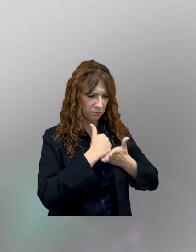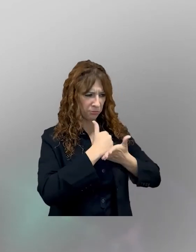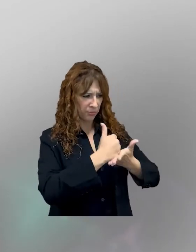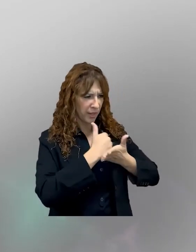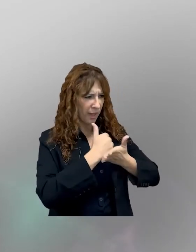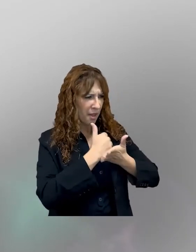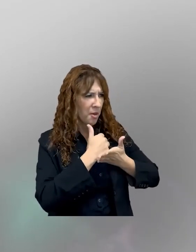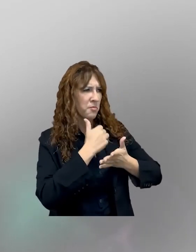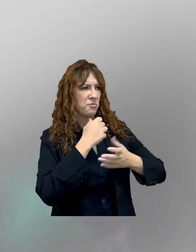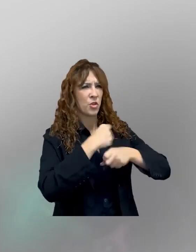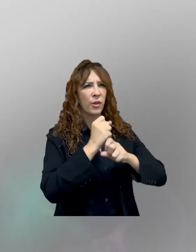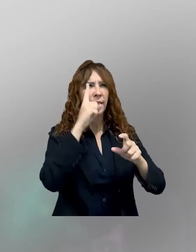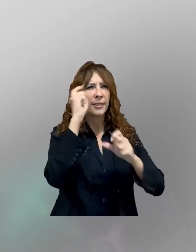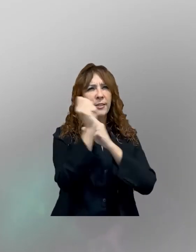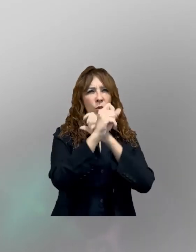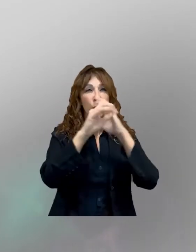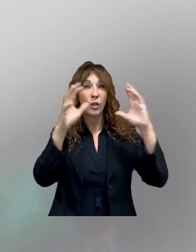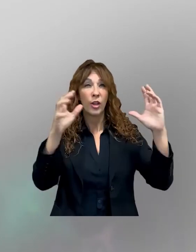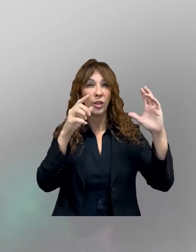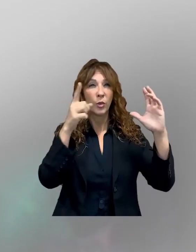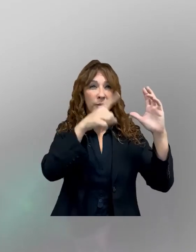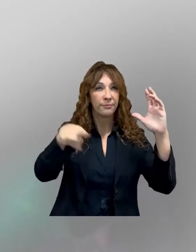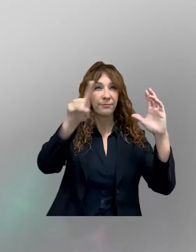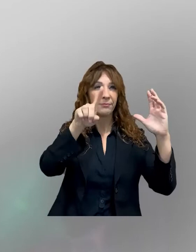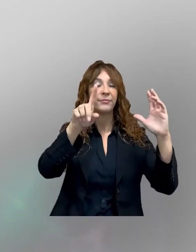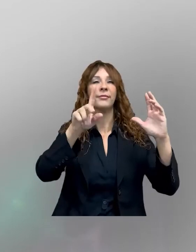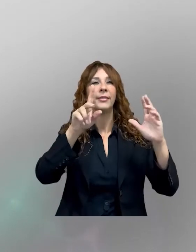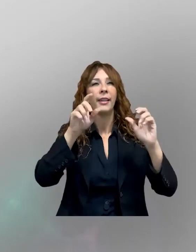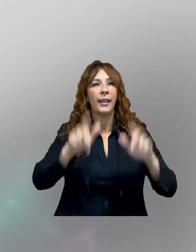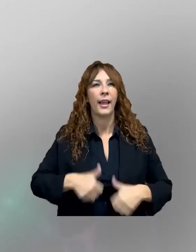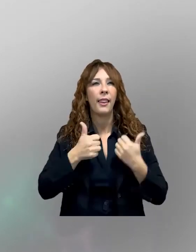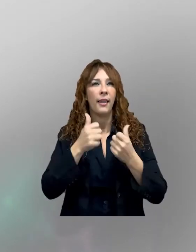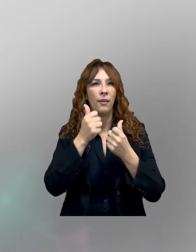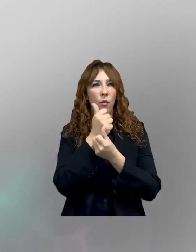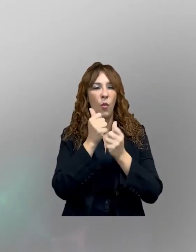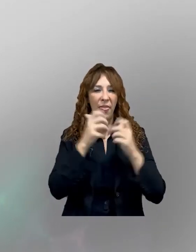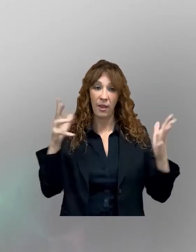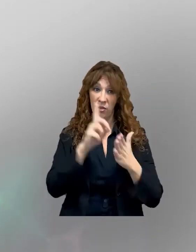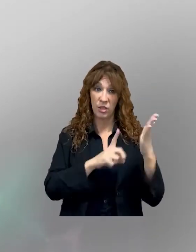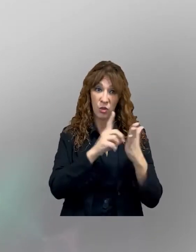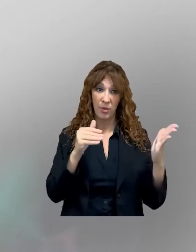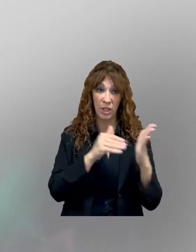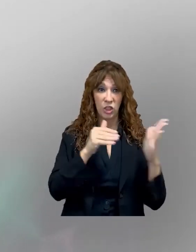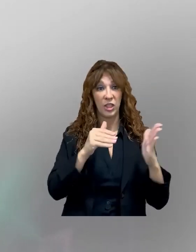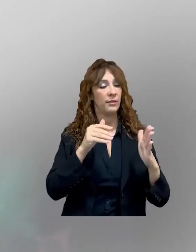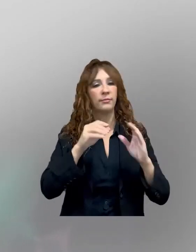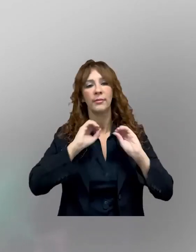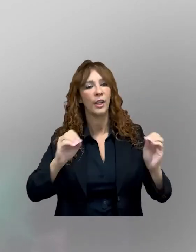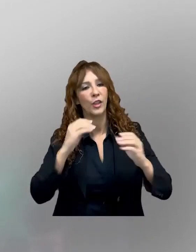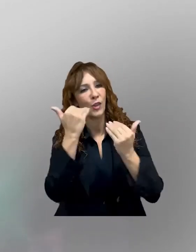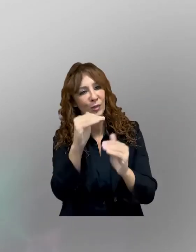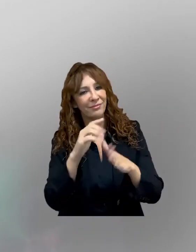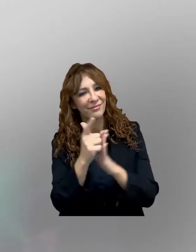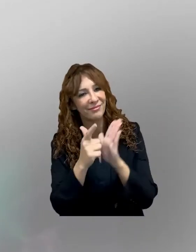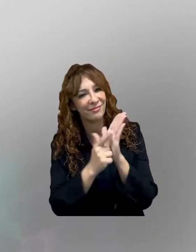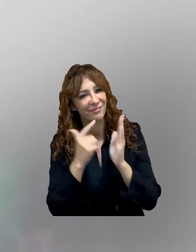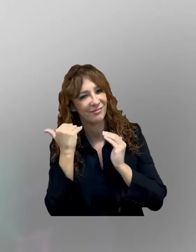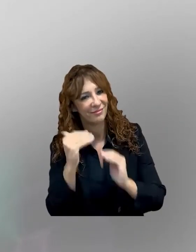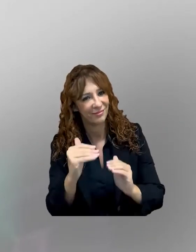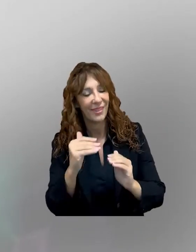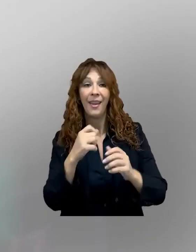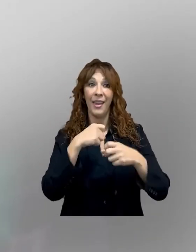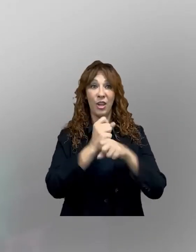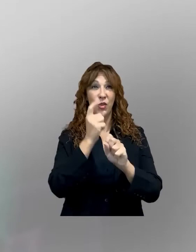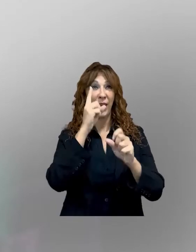self-determination, to help create a world where they can live without discrimination and other legal constraints. And honestly,